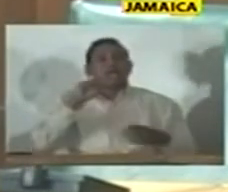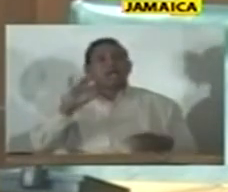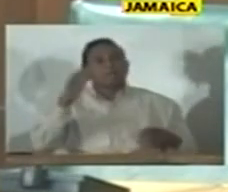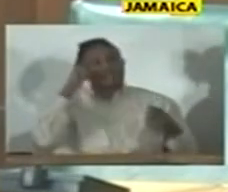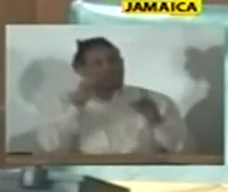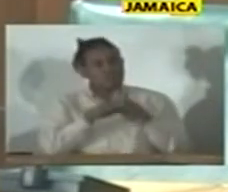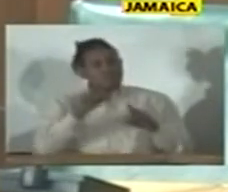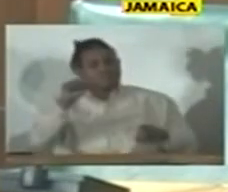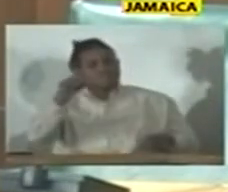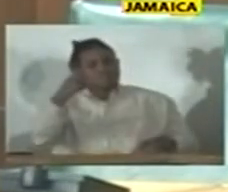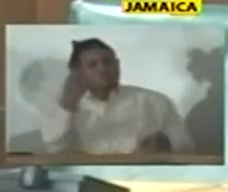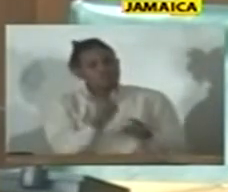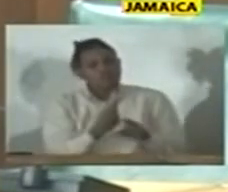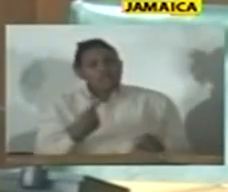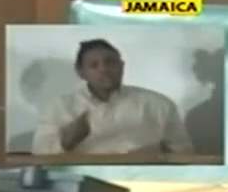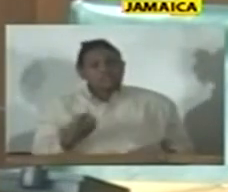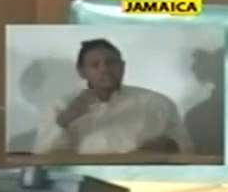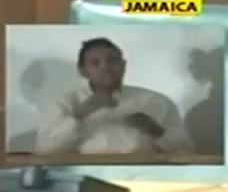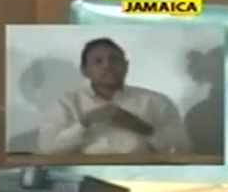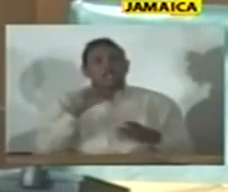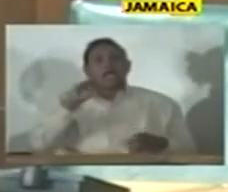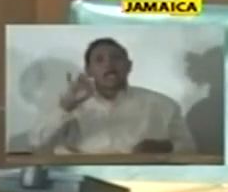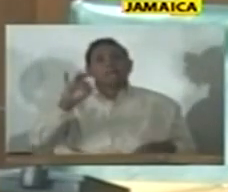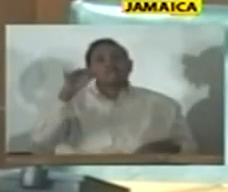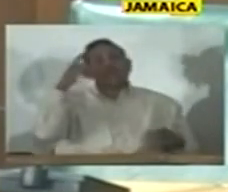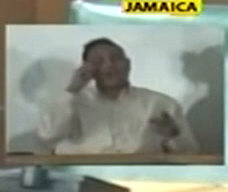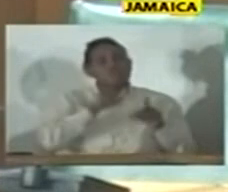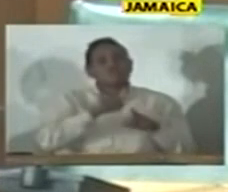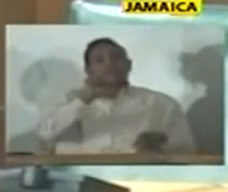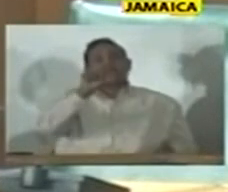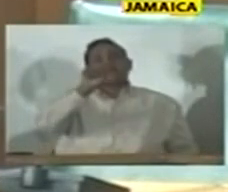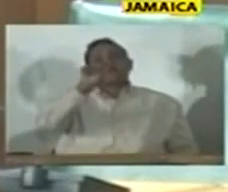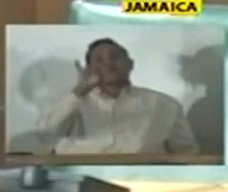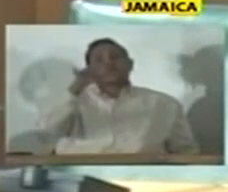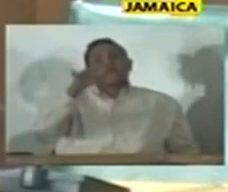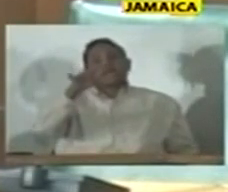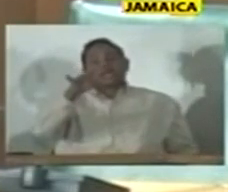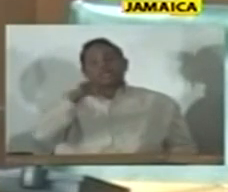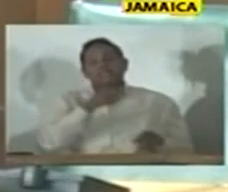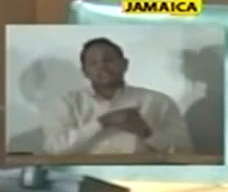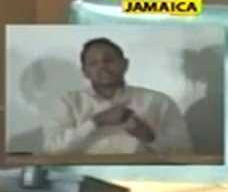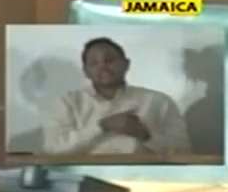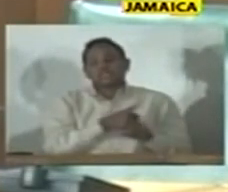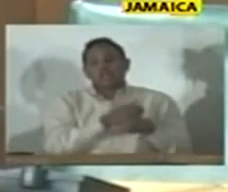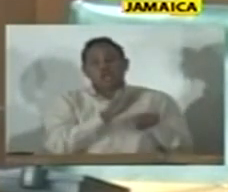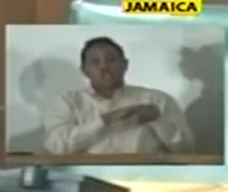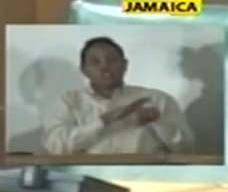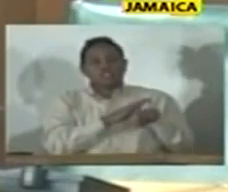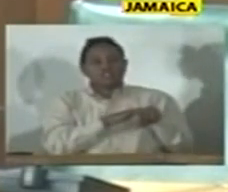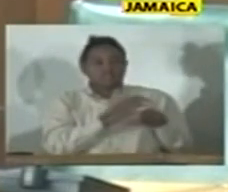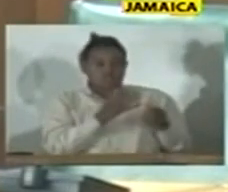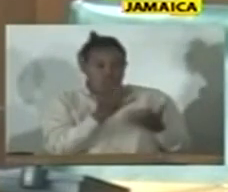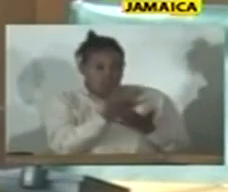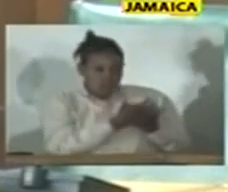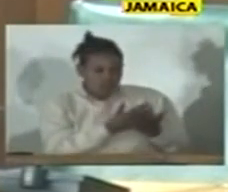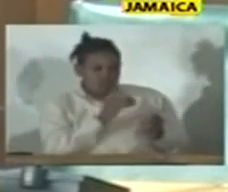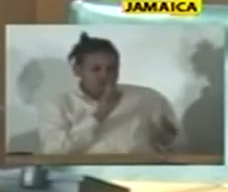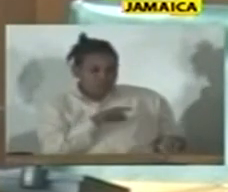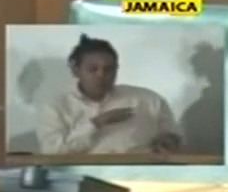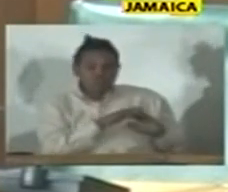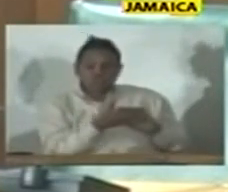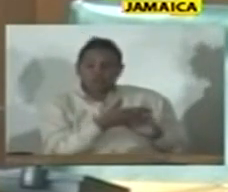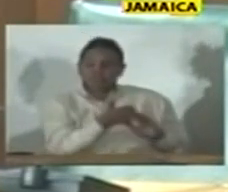correct. It was a part of the April 2018 consultation report on Jamaica, which